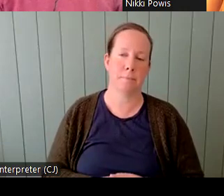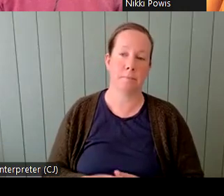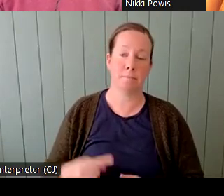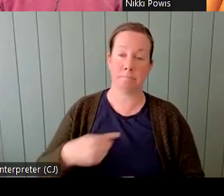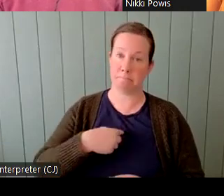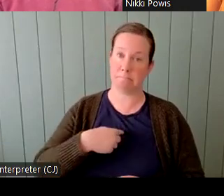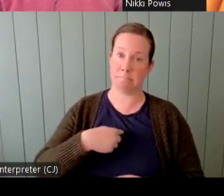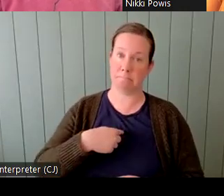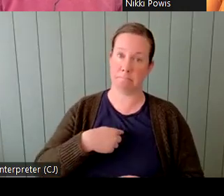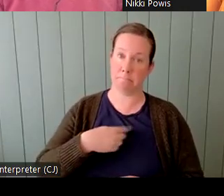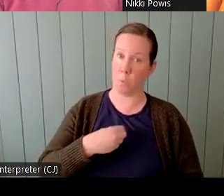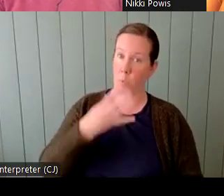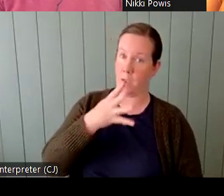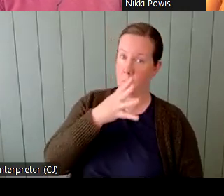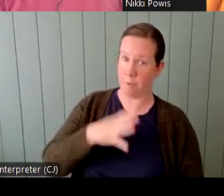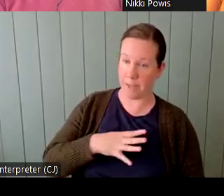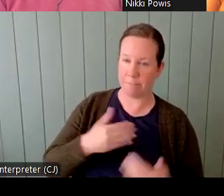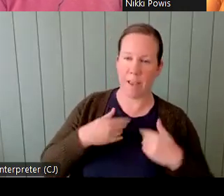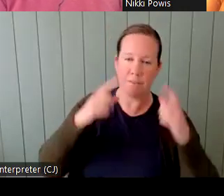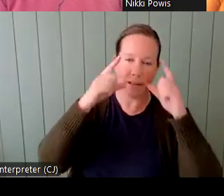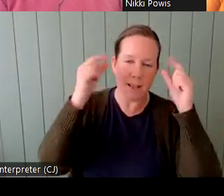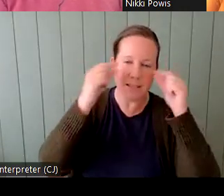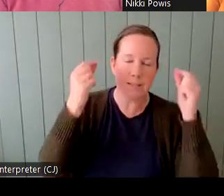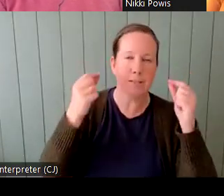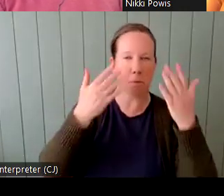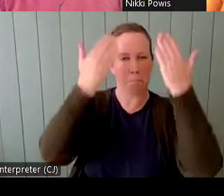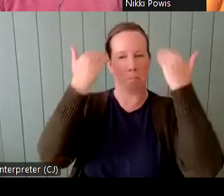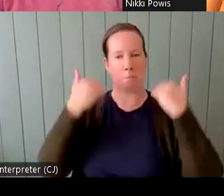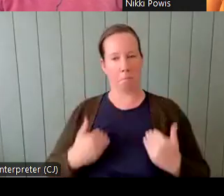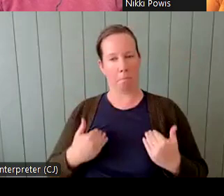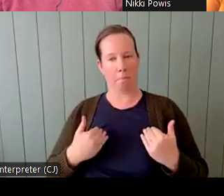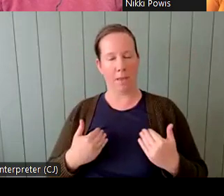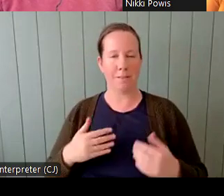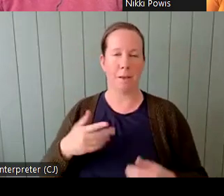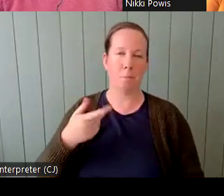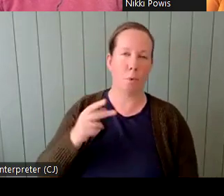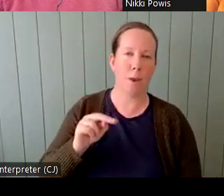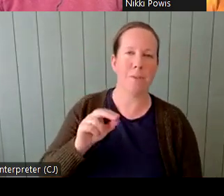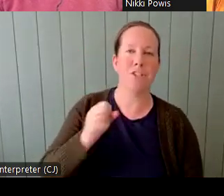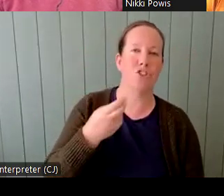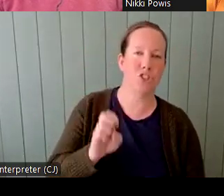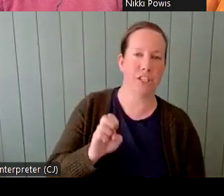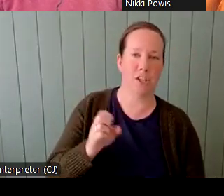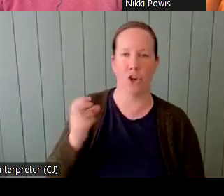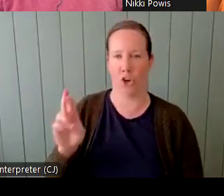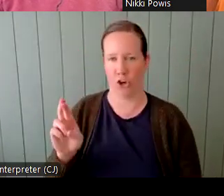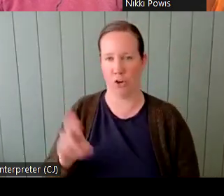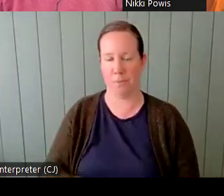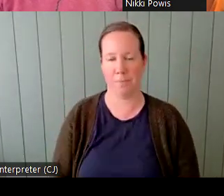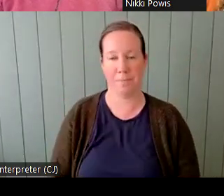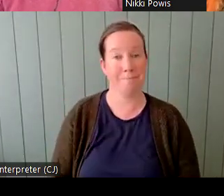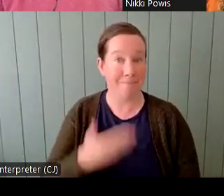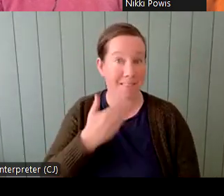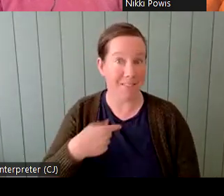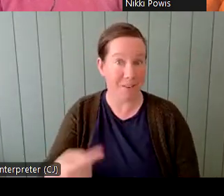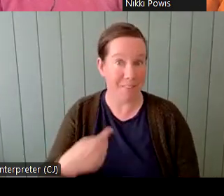am a white woman with glasses, long hair, and my pronouns are she, her also. And thanks for inviting